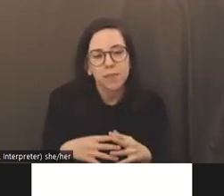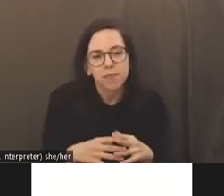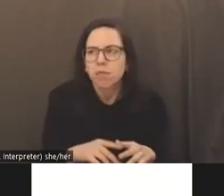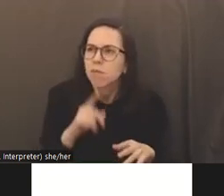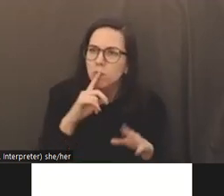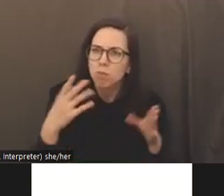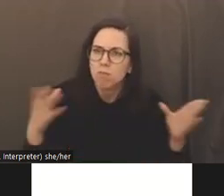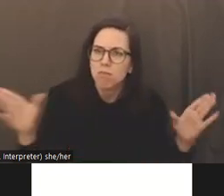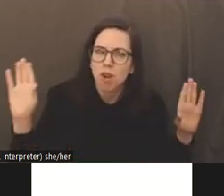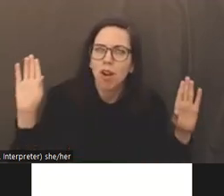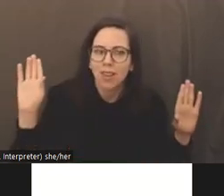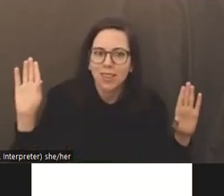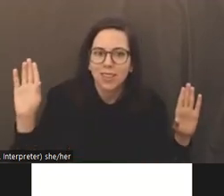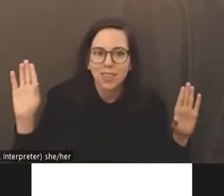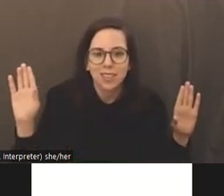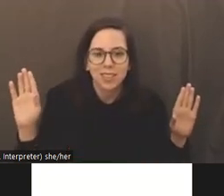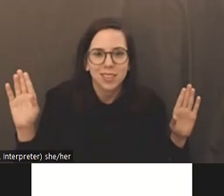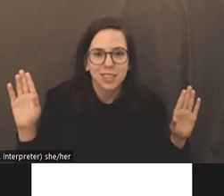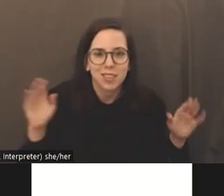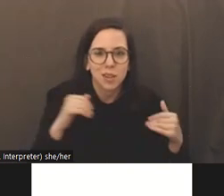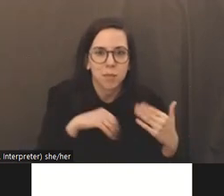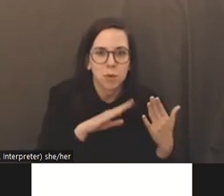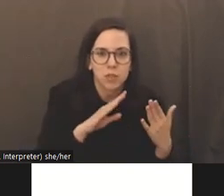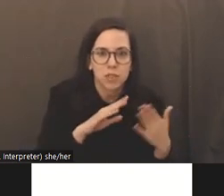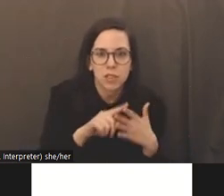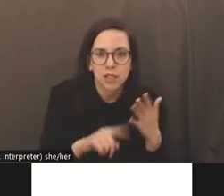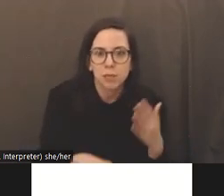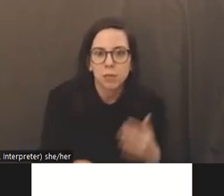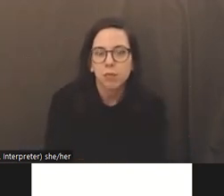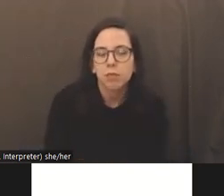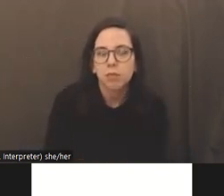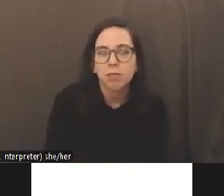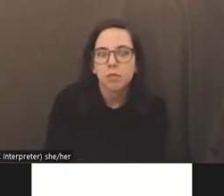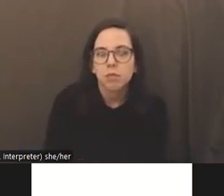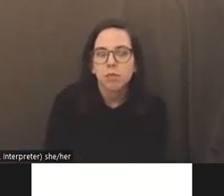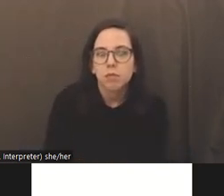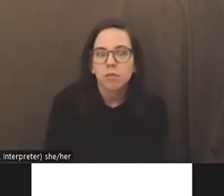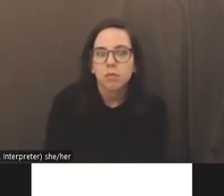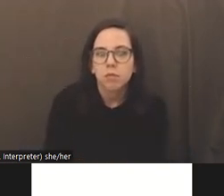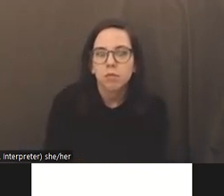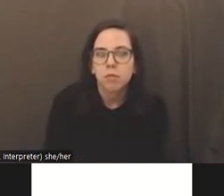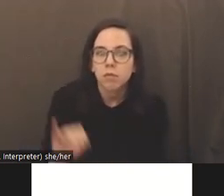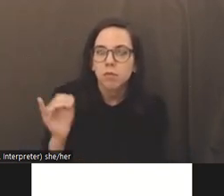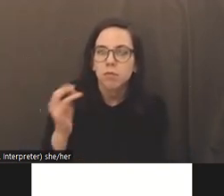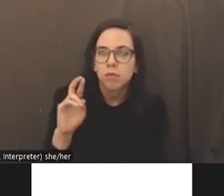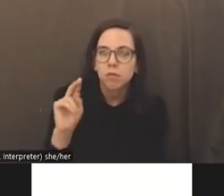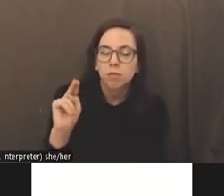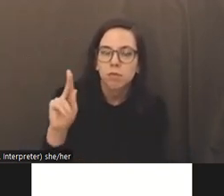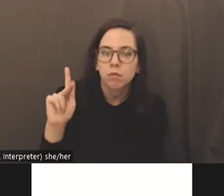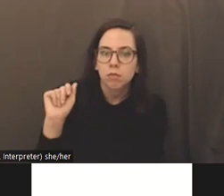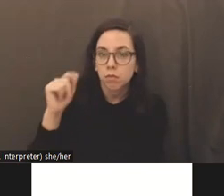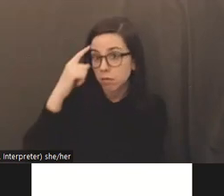broad application to that title. No, that's beautiful. I think it's a wonderful